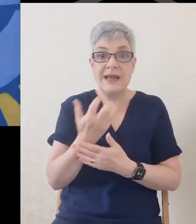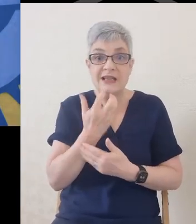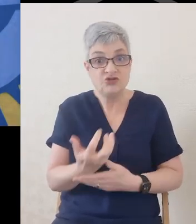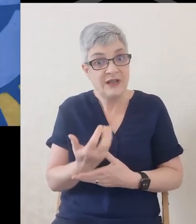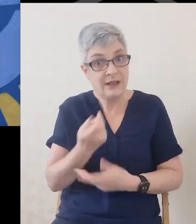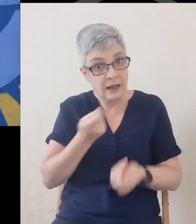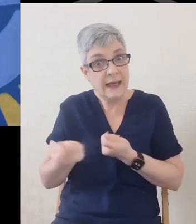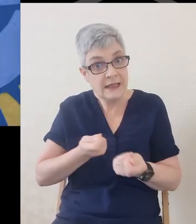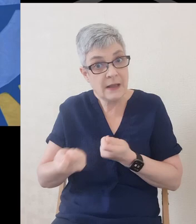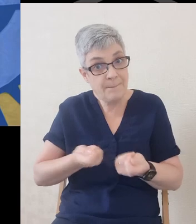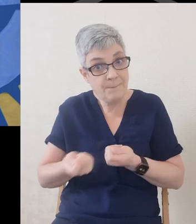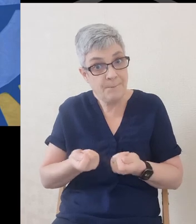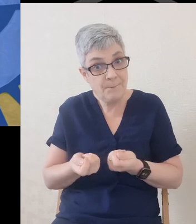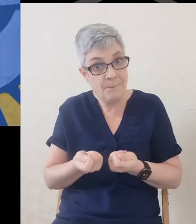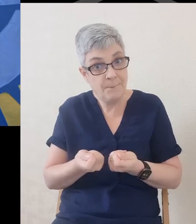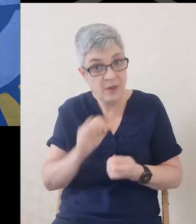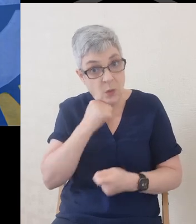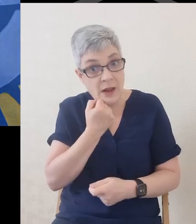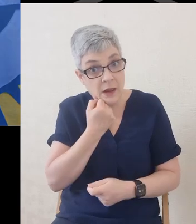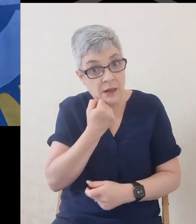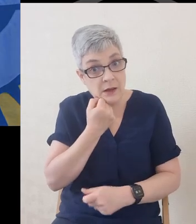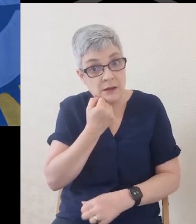Israel?